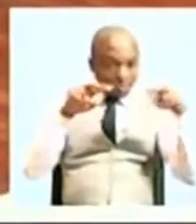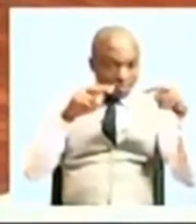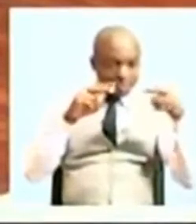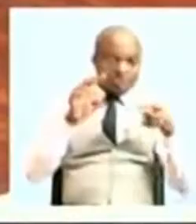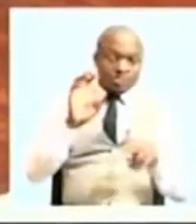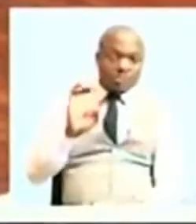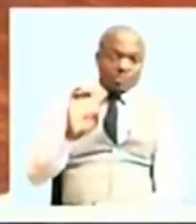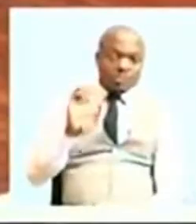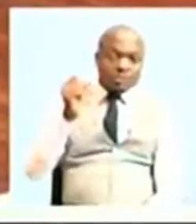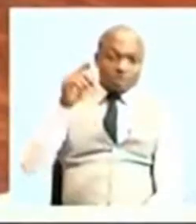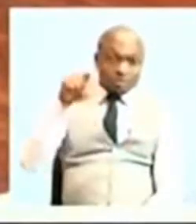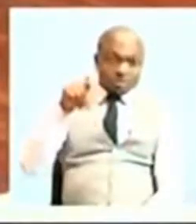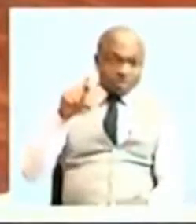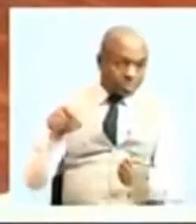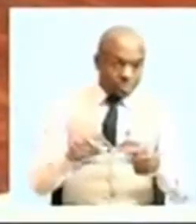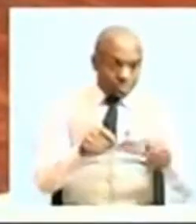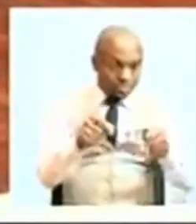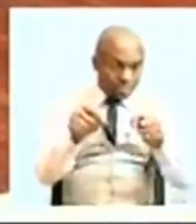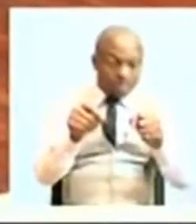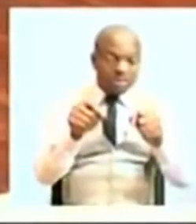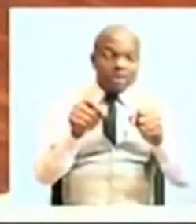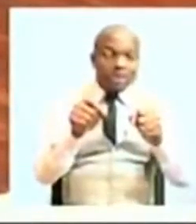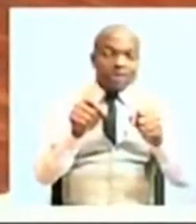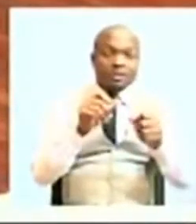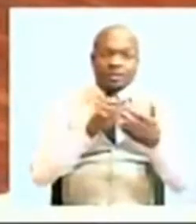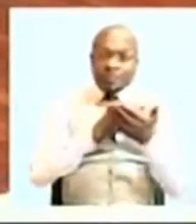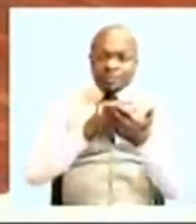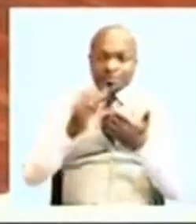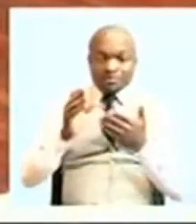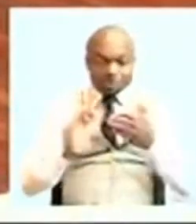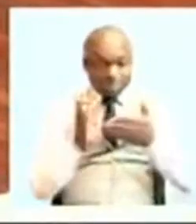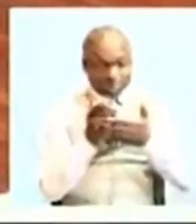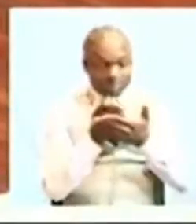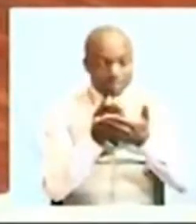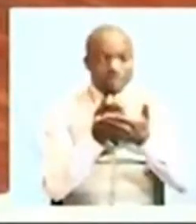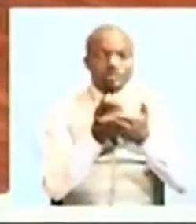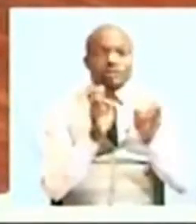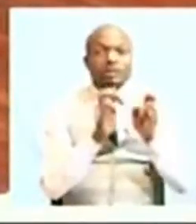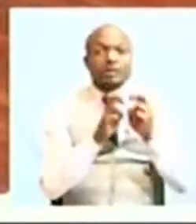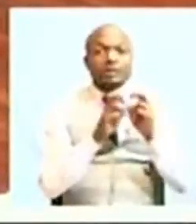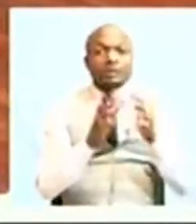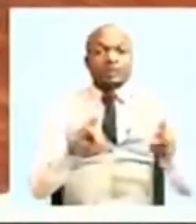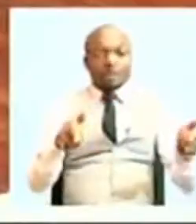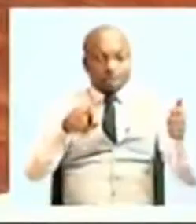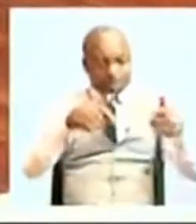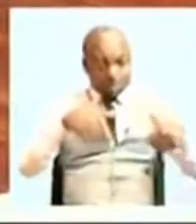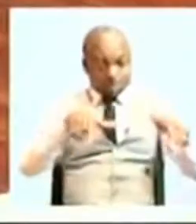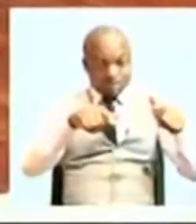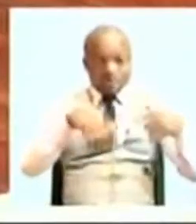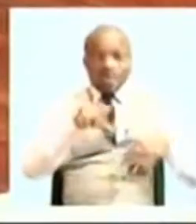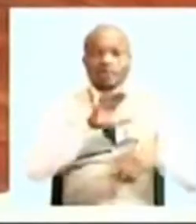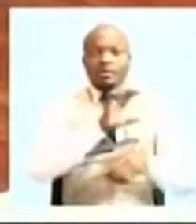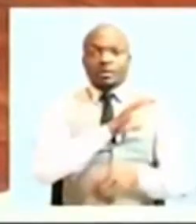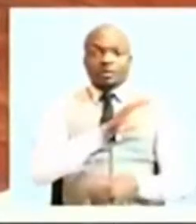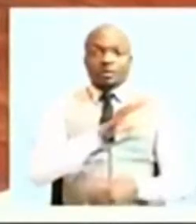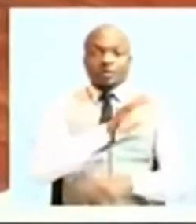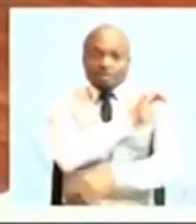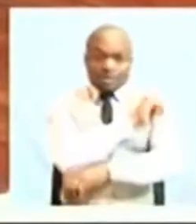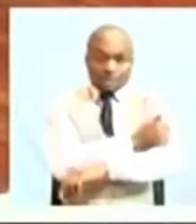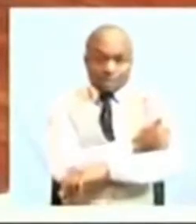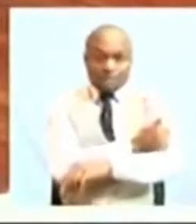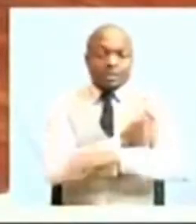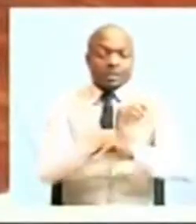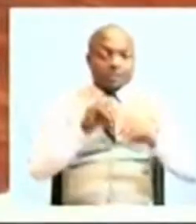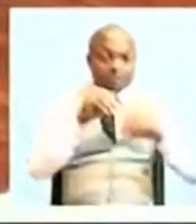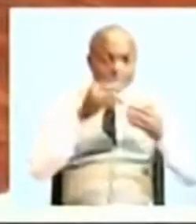would-be contractors and the resultant failure to successfully engage a contractor, the local authority procured all required materials and